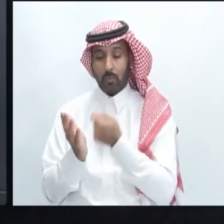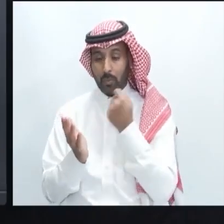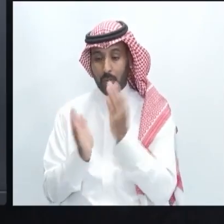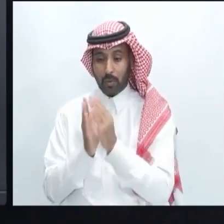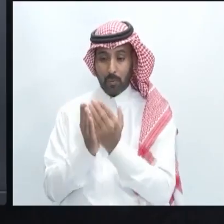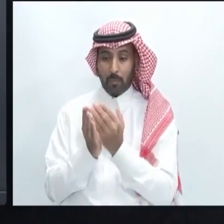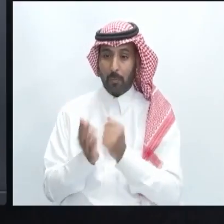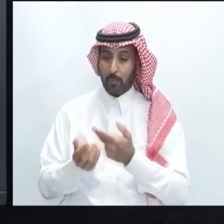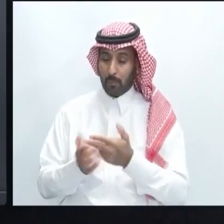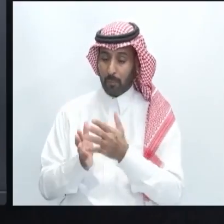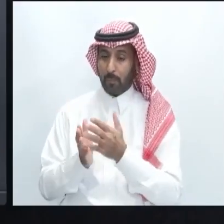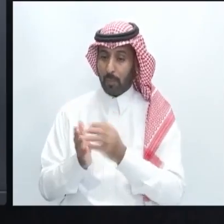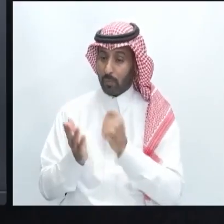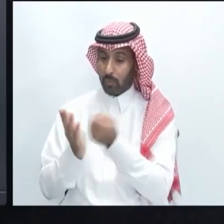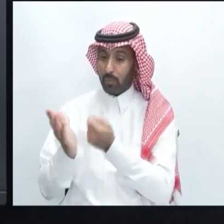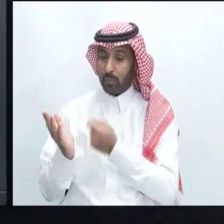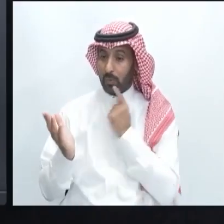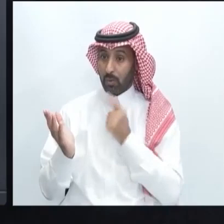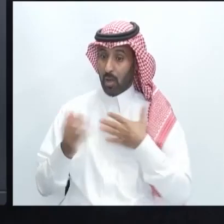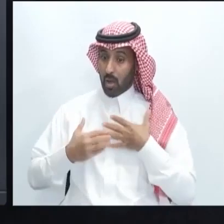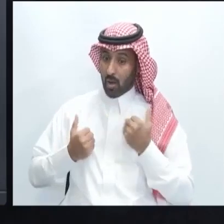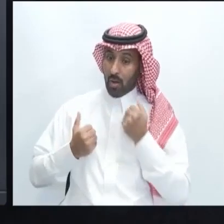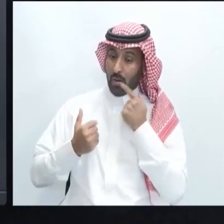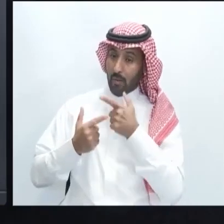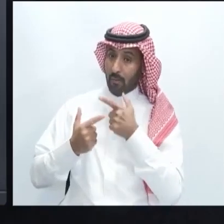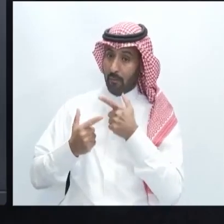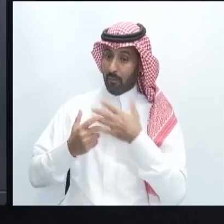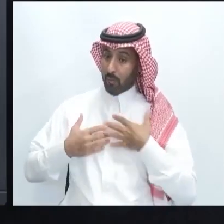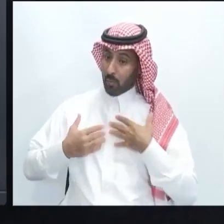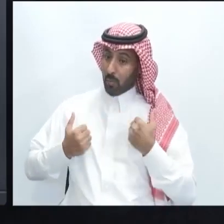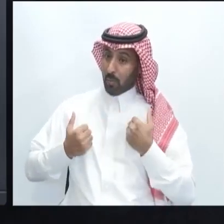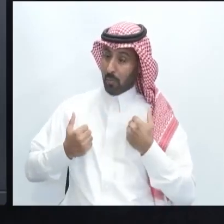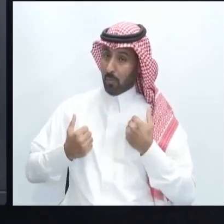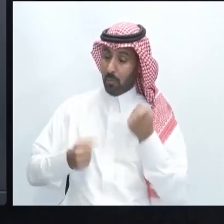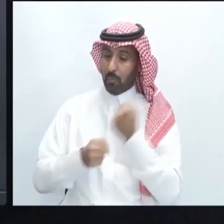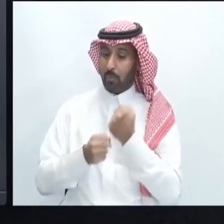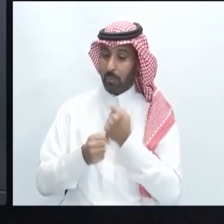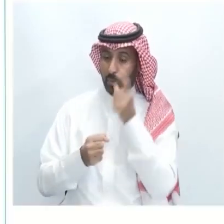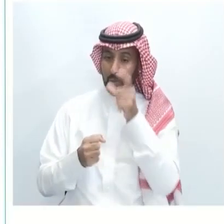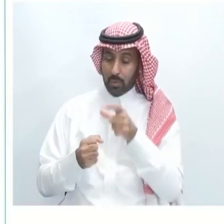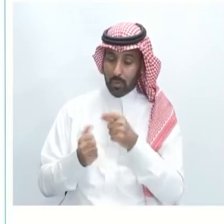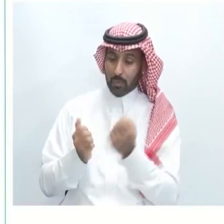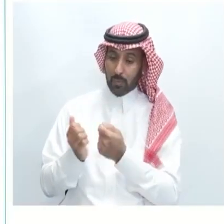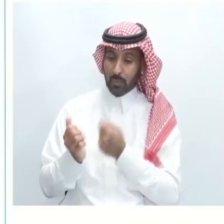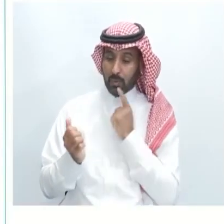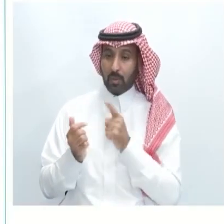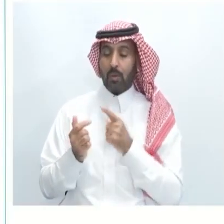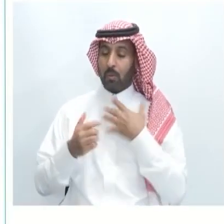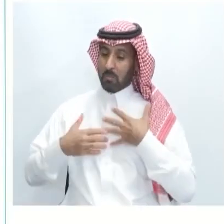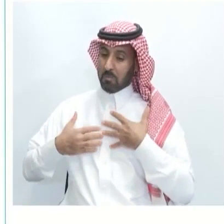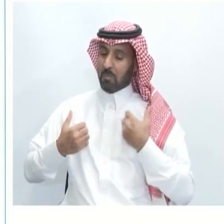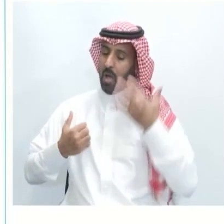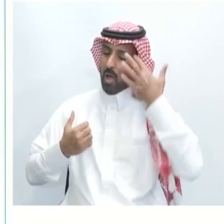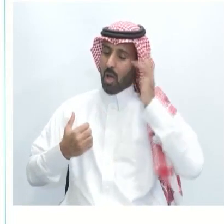books. So authors, are they satisfied or not? The majority, of course, not all of them. So authors is